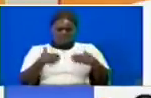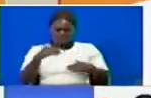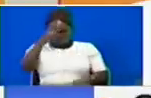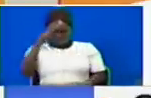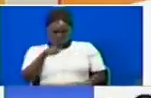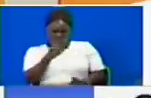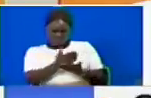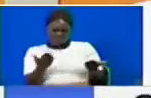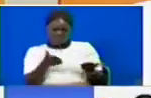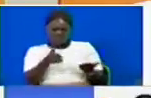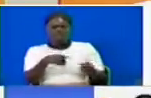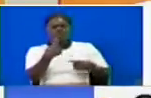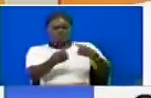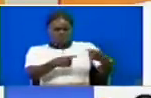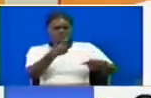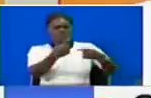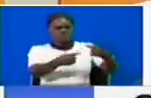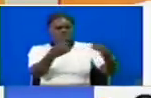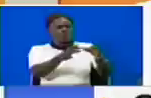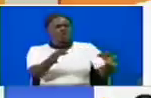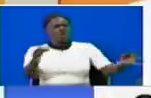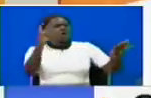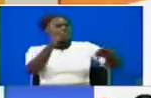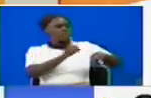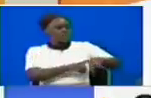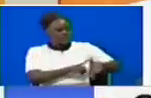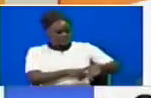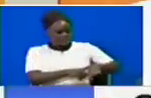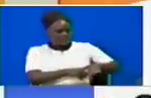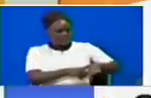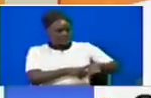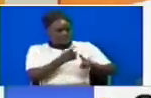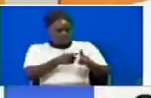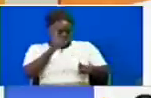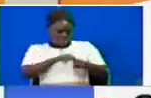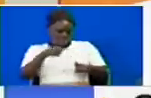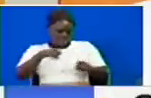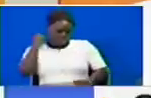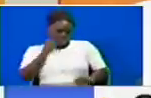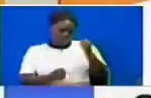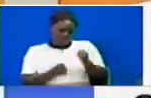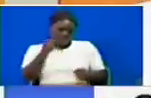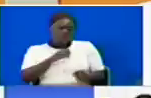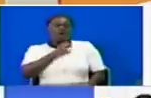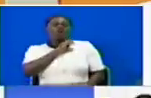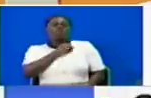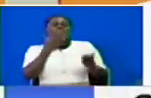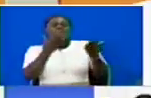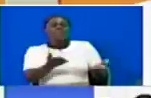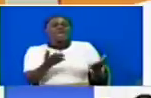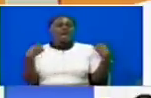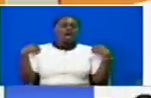is something that have been continuing all time along. Because since I was an athlete, there was all these complaints about the